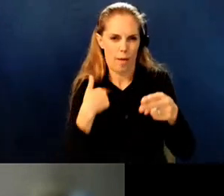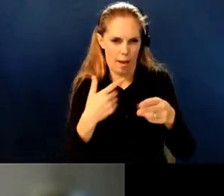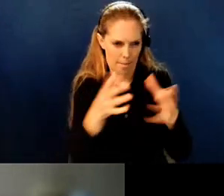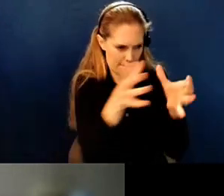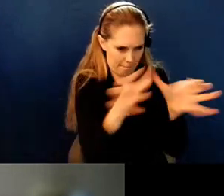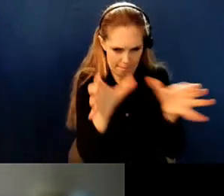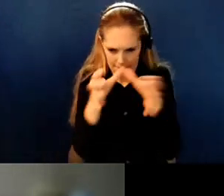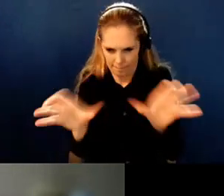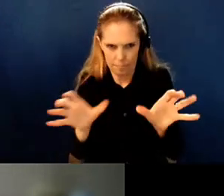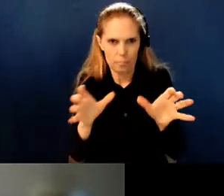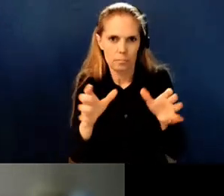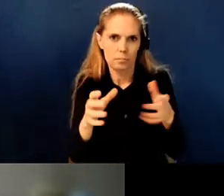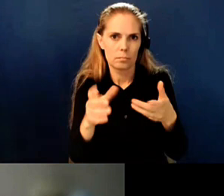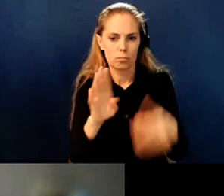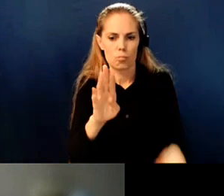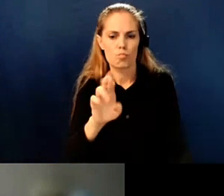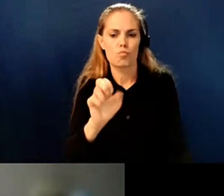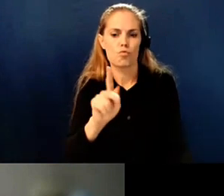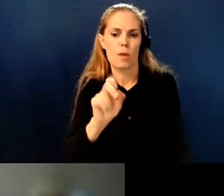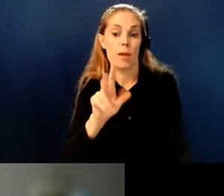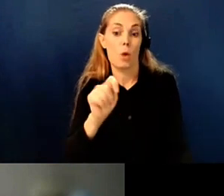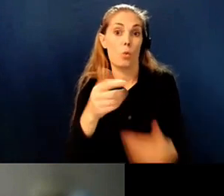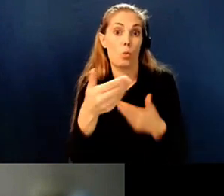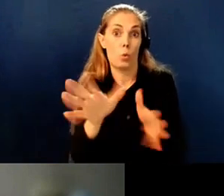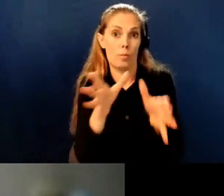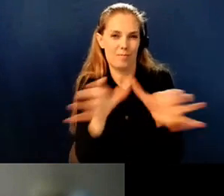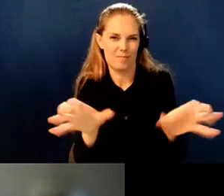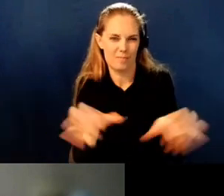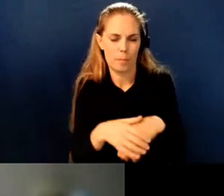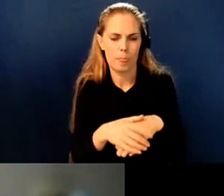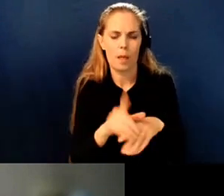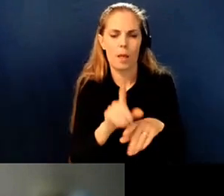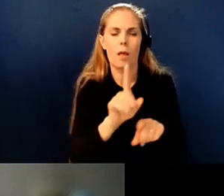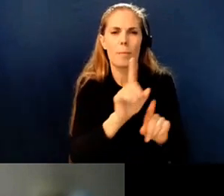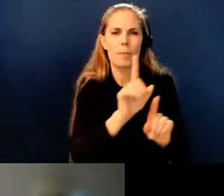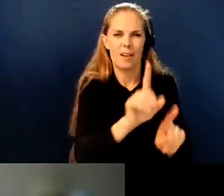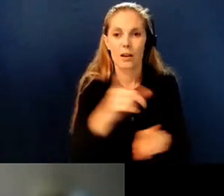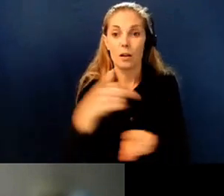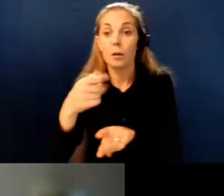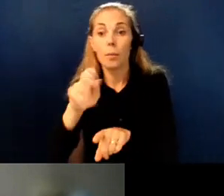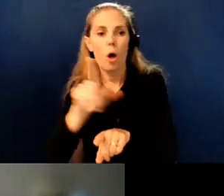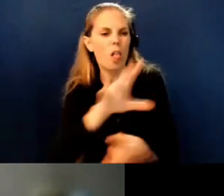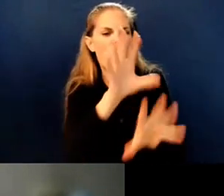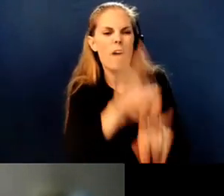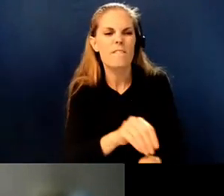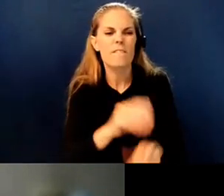that, I'm going to ask you for feedback again. So Paul, I'm going to ask you to stop sharing your screen.